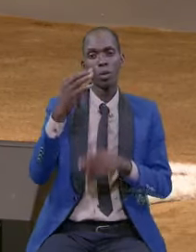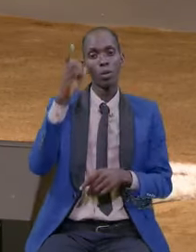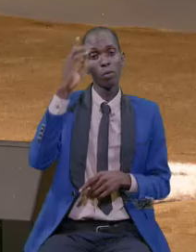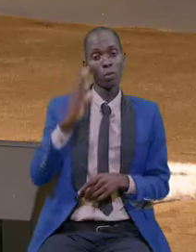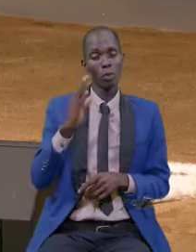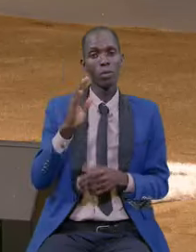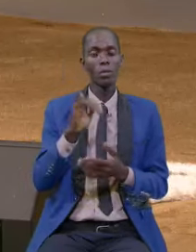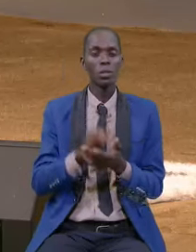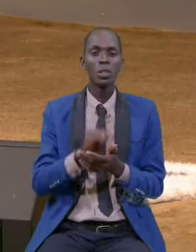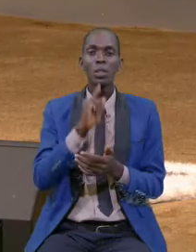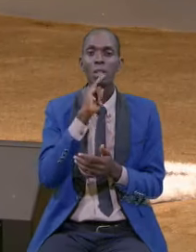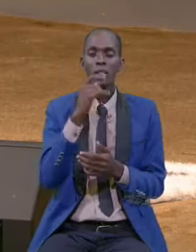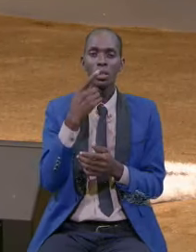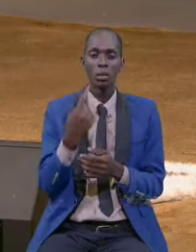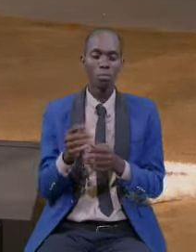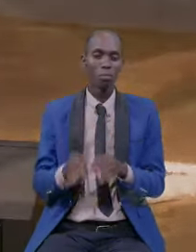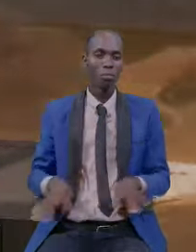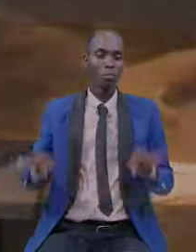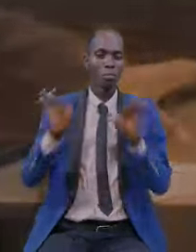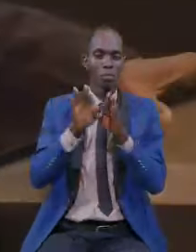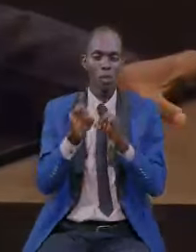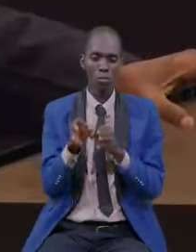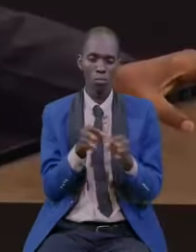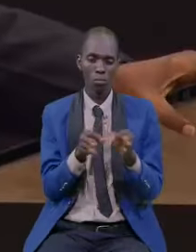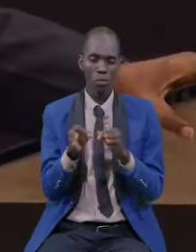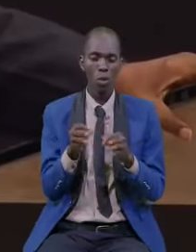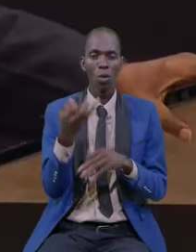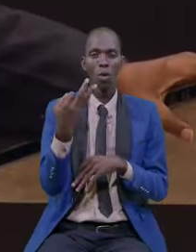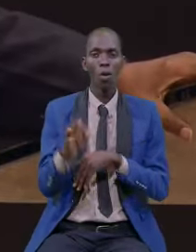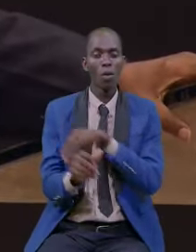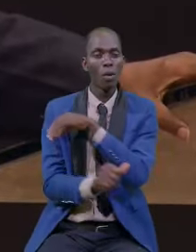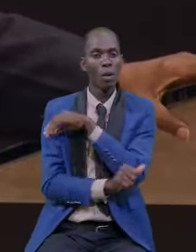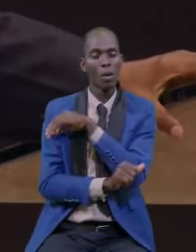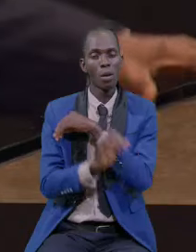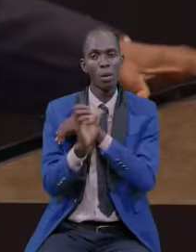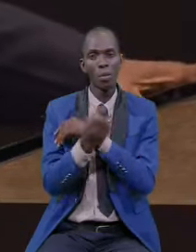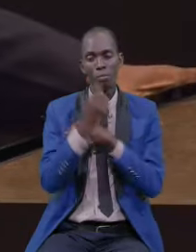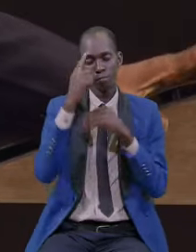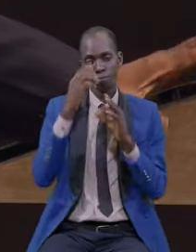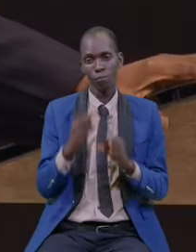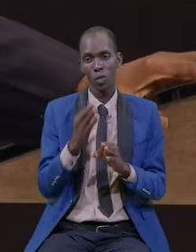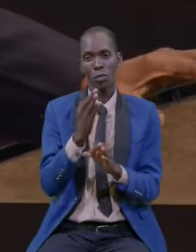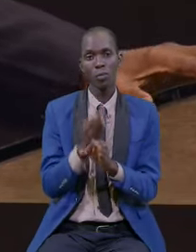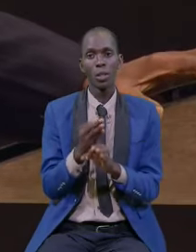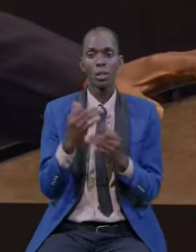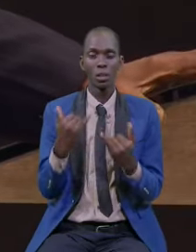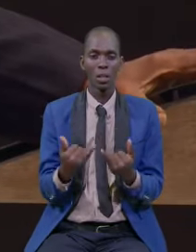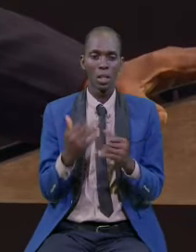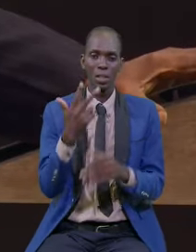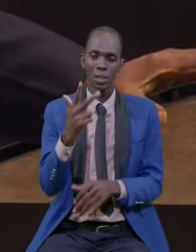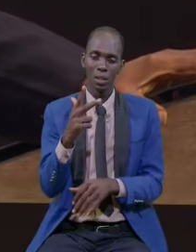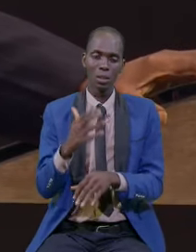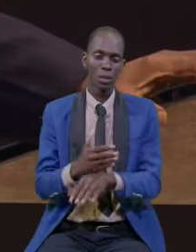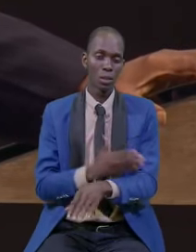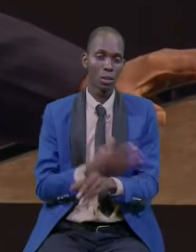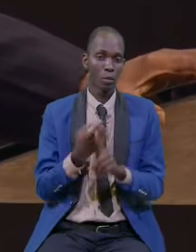essential demonstration of Abraham's decisive faith. We're looking at three things here.